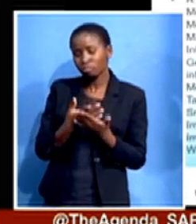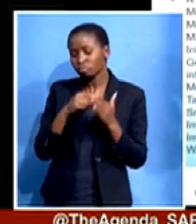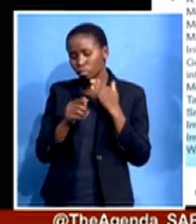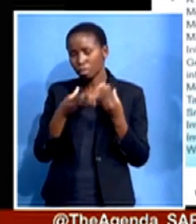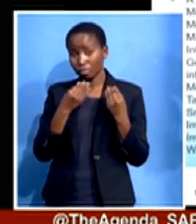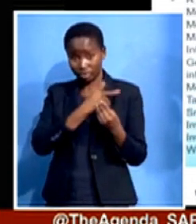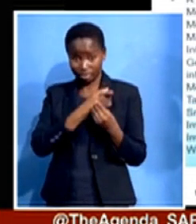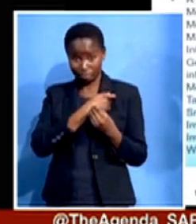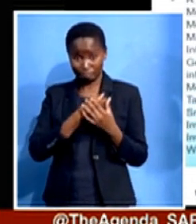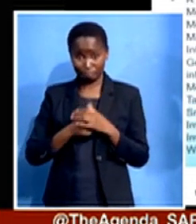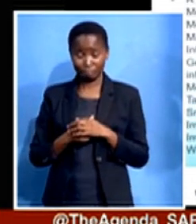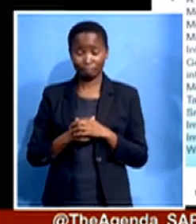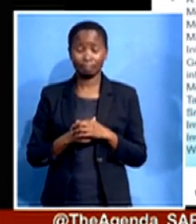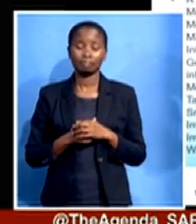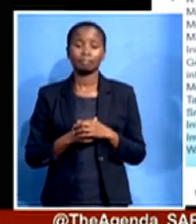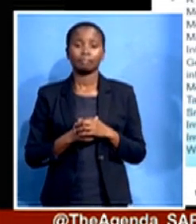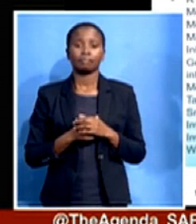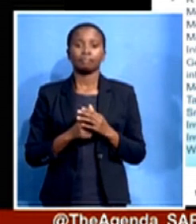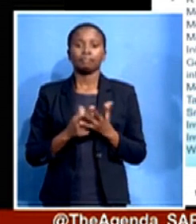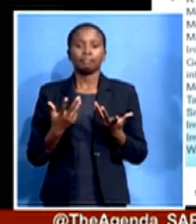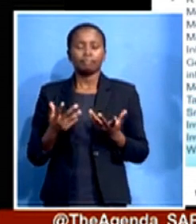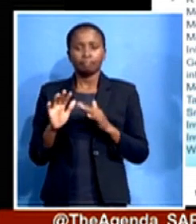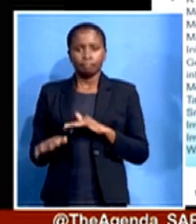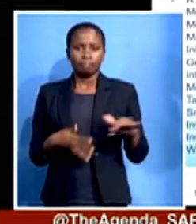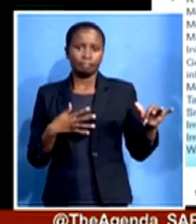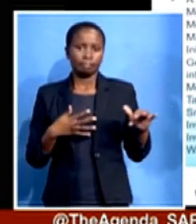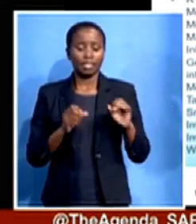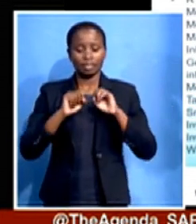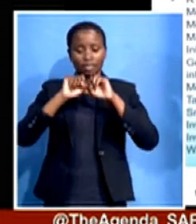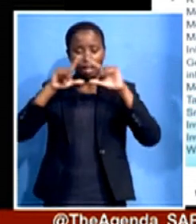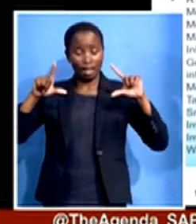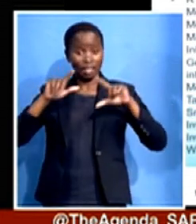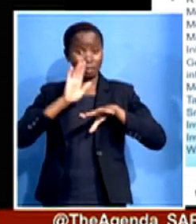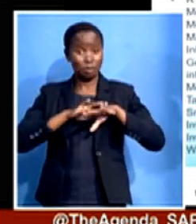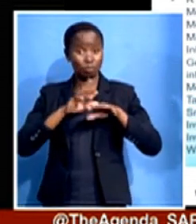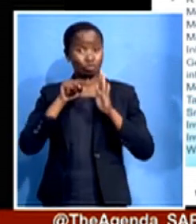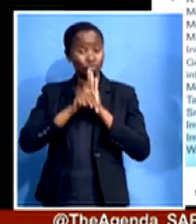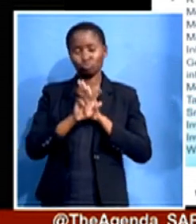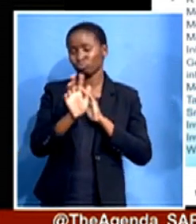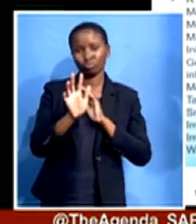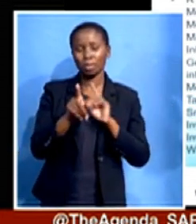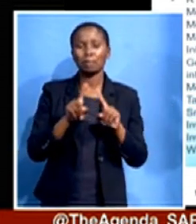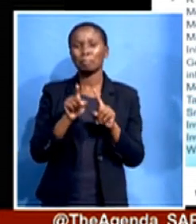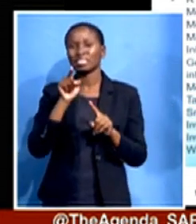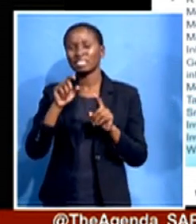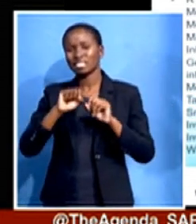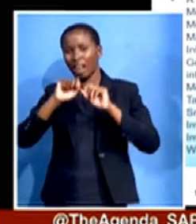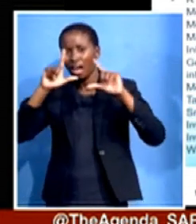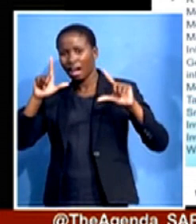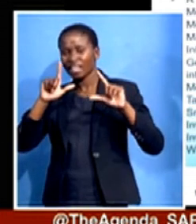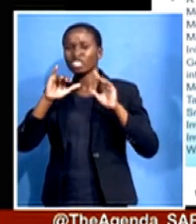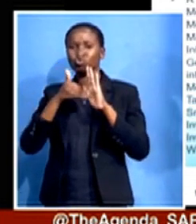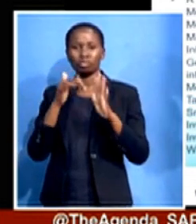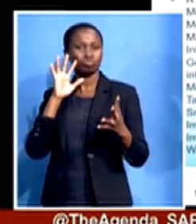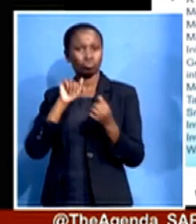I will not go through this slide, but it's a slide that tries to give maybe more than just what I have given you on the work that